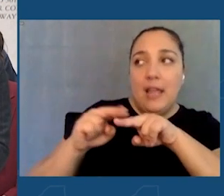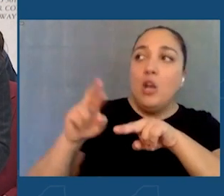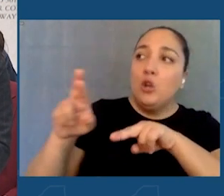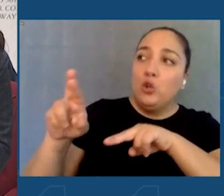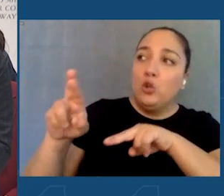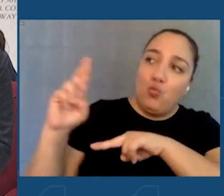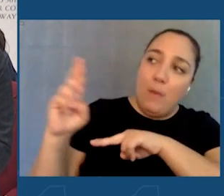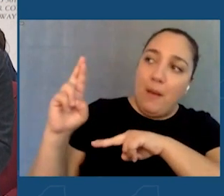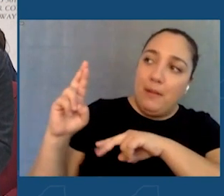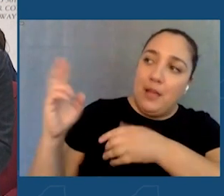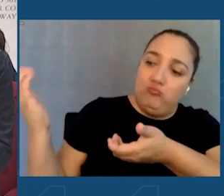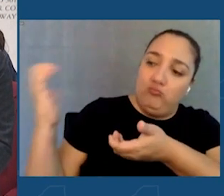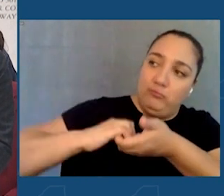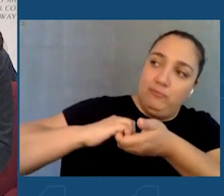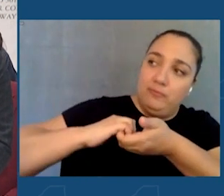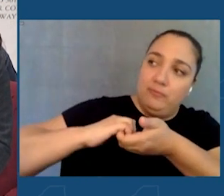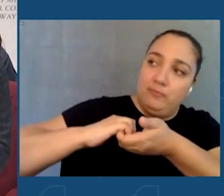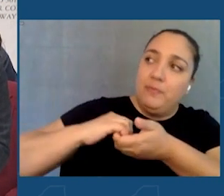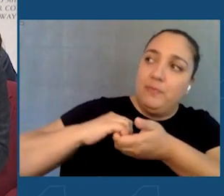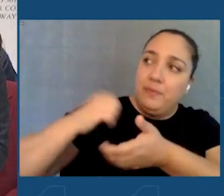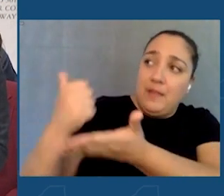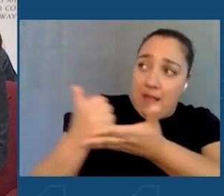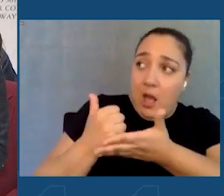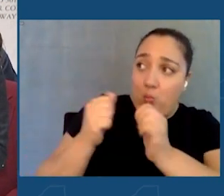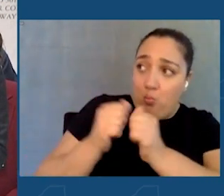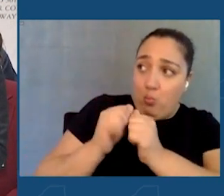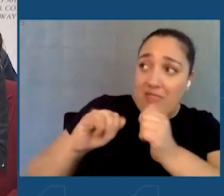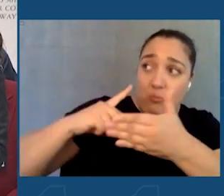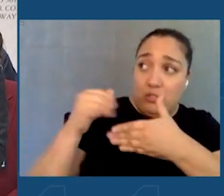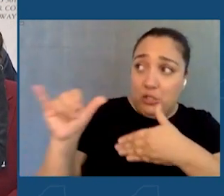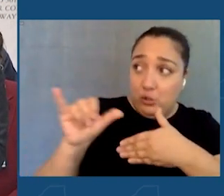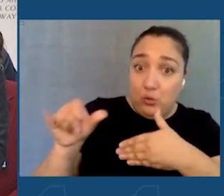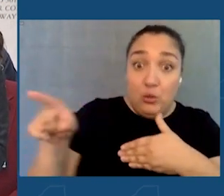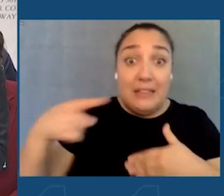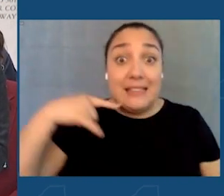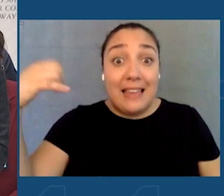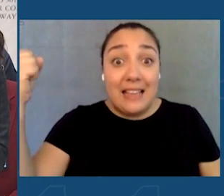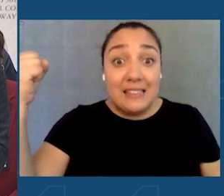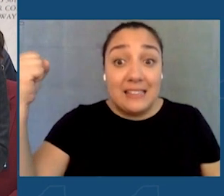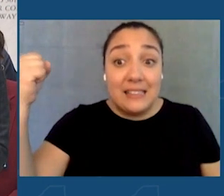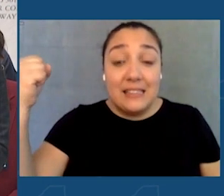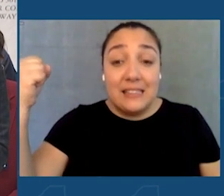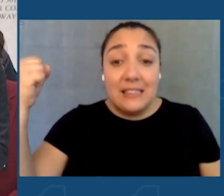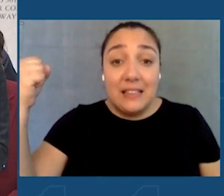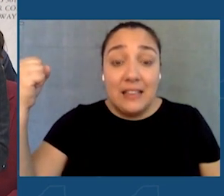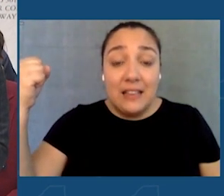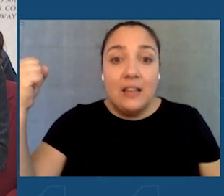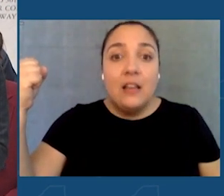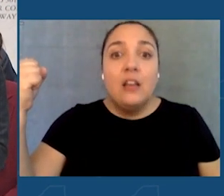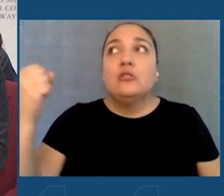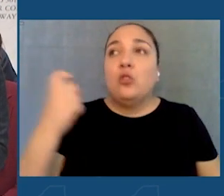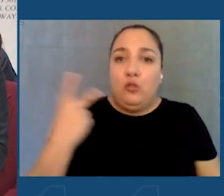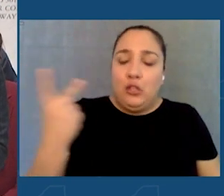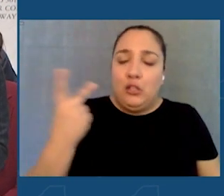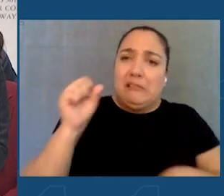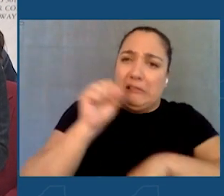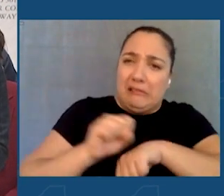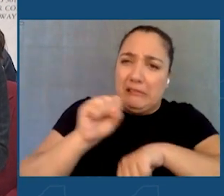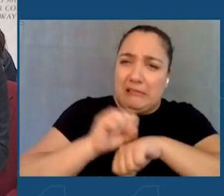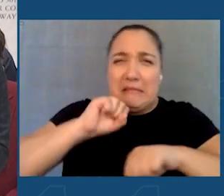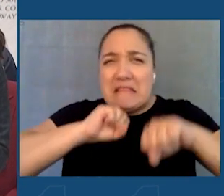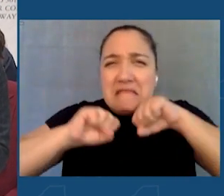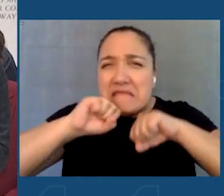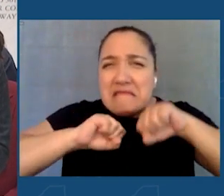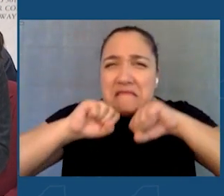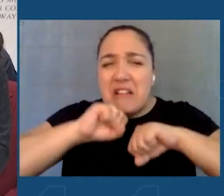construction project? And he said yes. And so we worked together for years, putting the pieces together, the federal